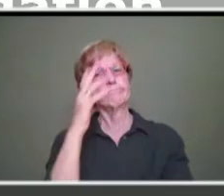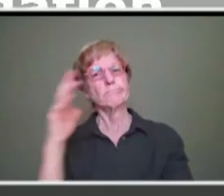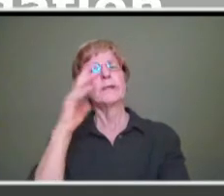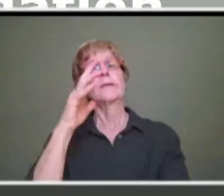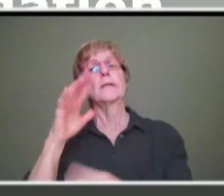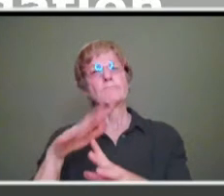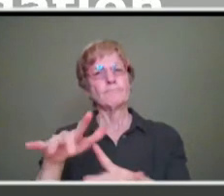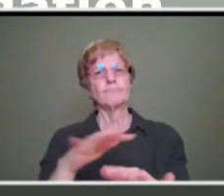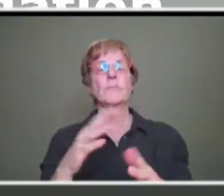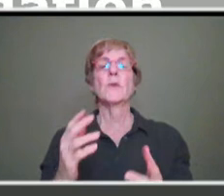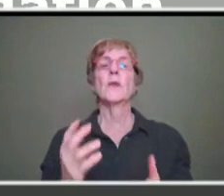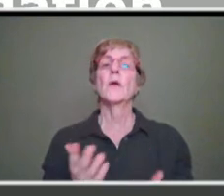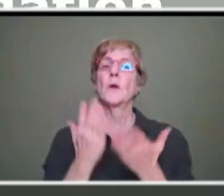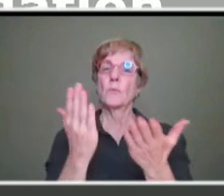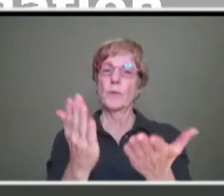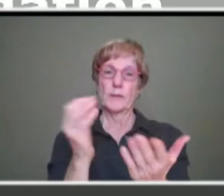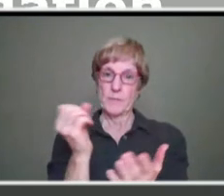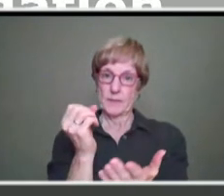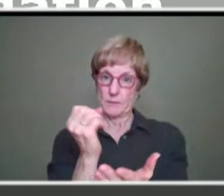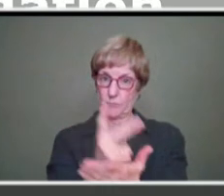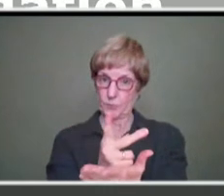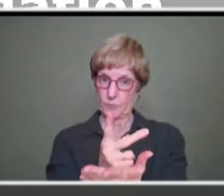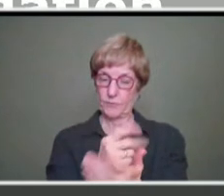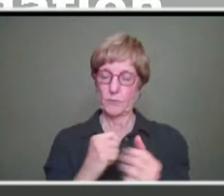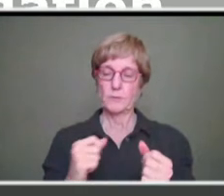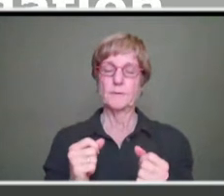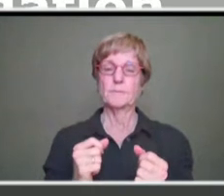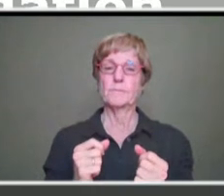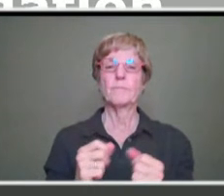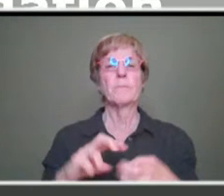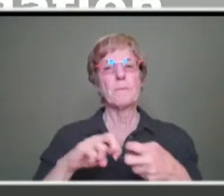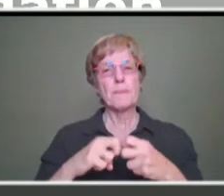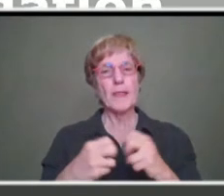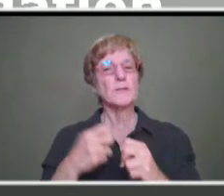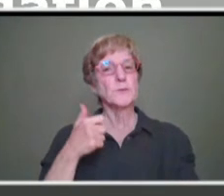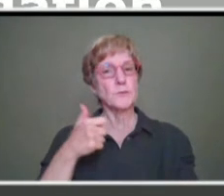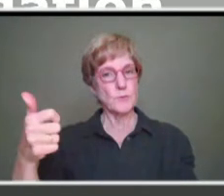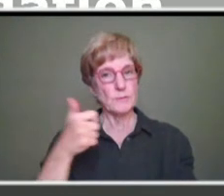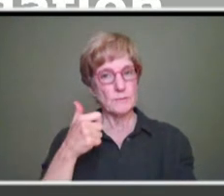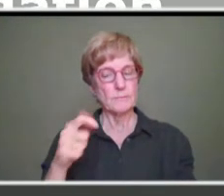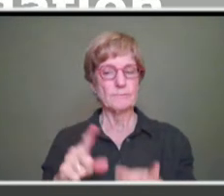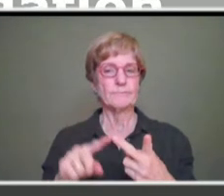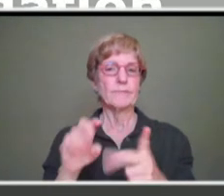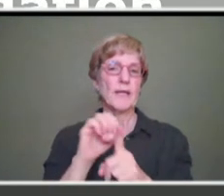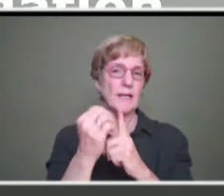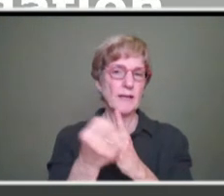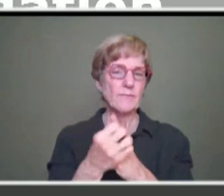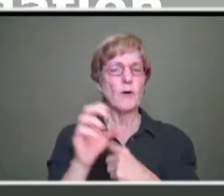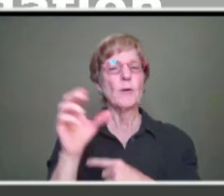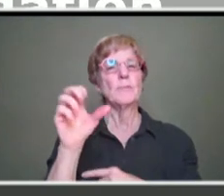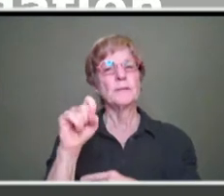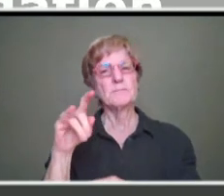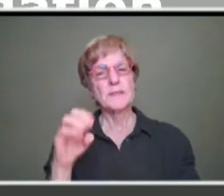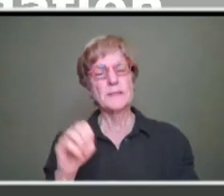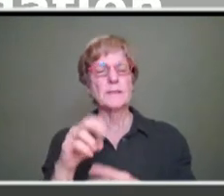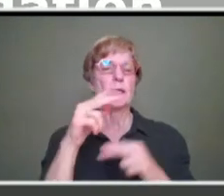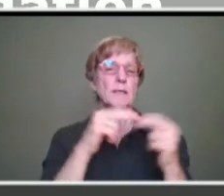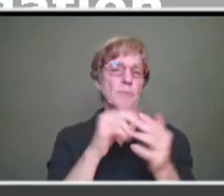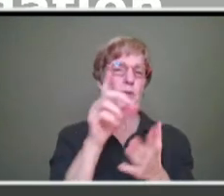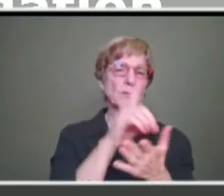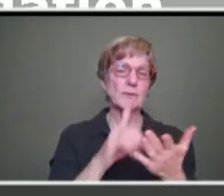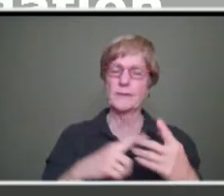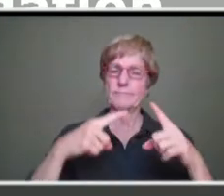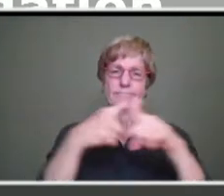does recommend approval of this petition upon resolution about sending issues related to Transportation environment site and building design inconsistent with the